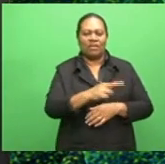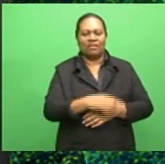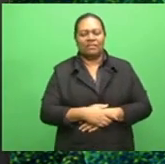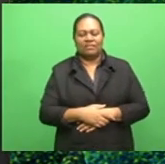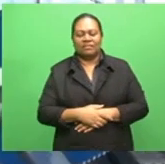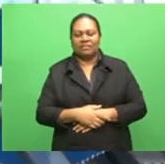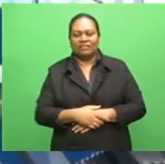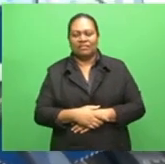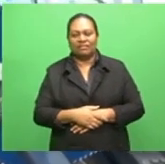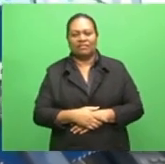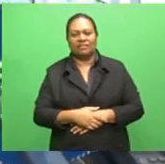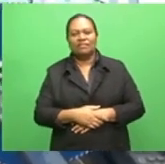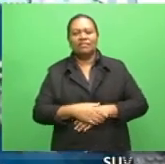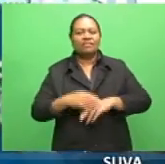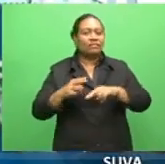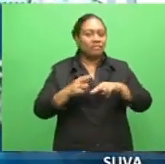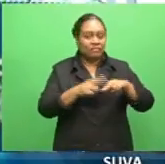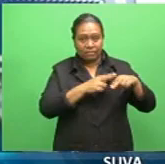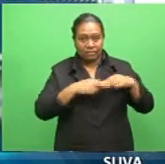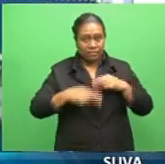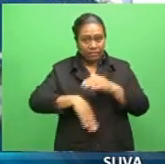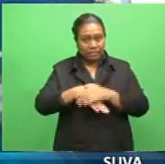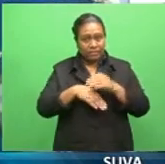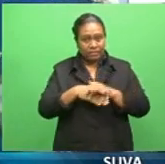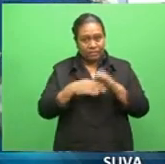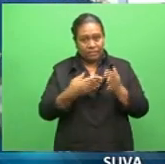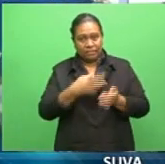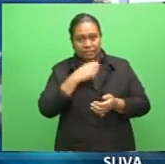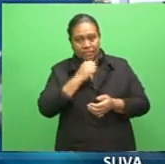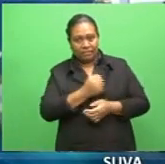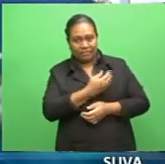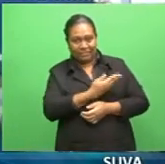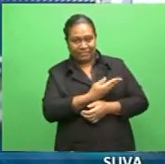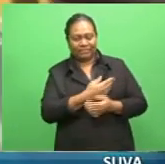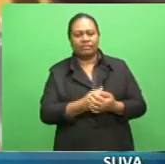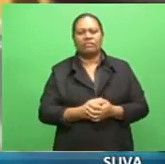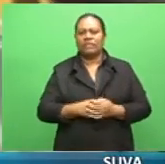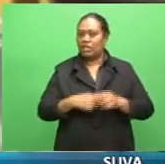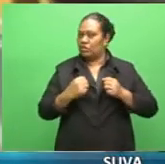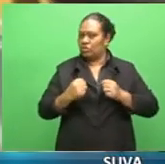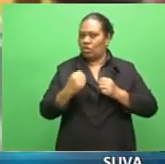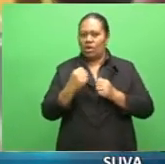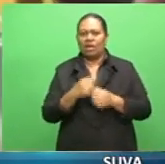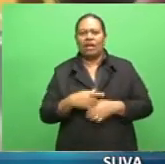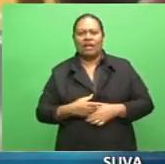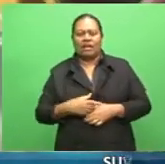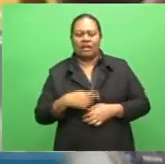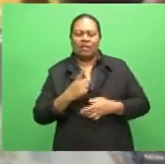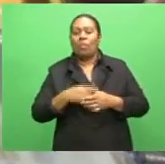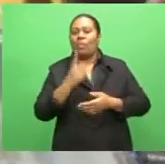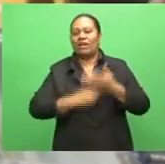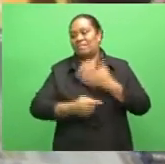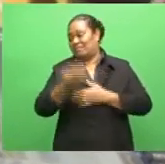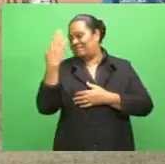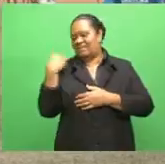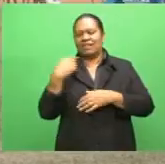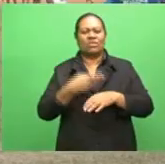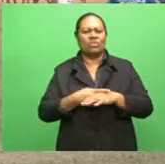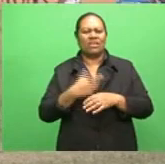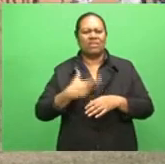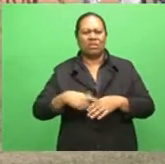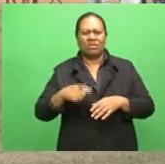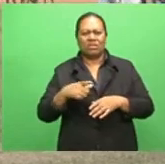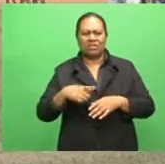details. Fiji FA Chief Executive Muhammad Yusuf says very strong representation was made last week on behalf of the players by church